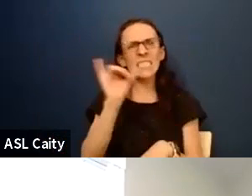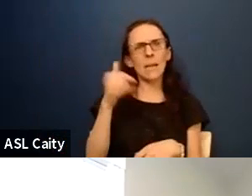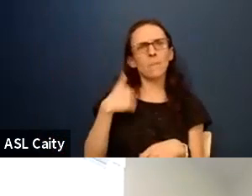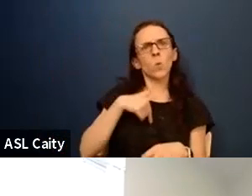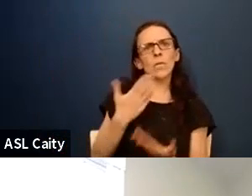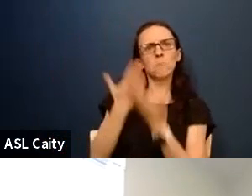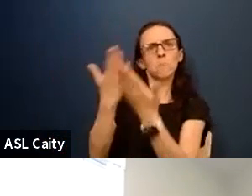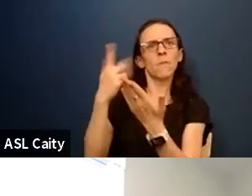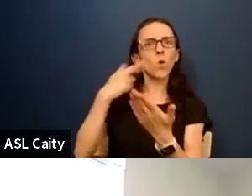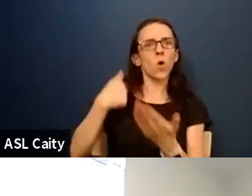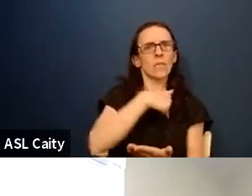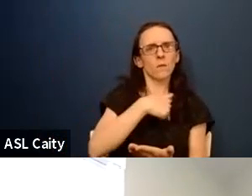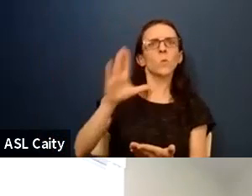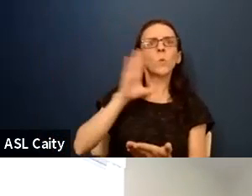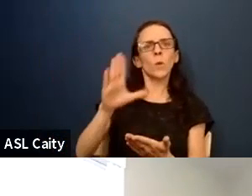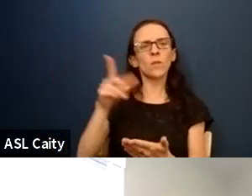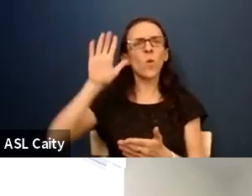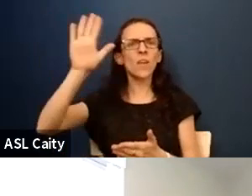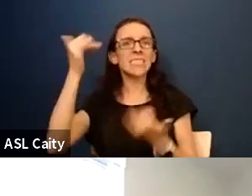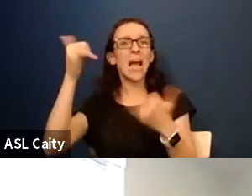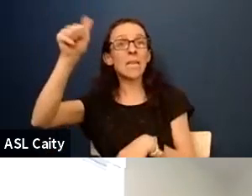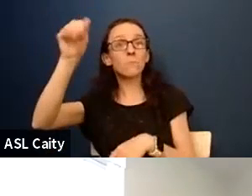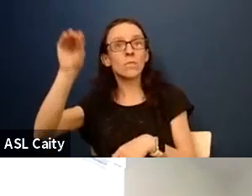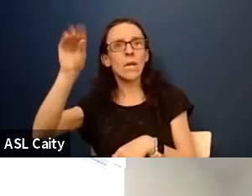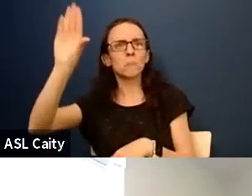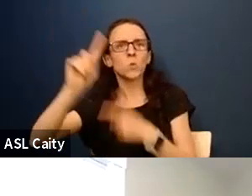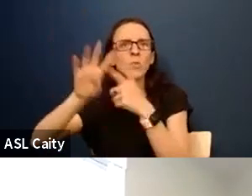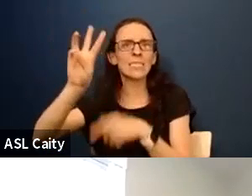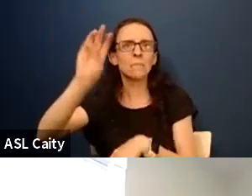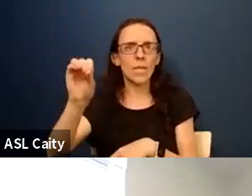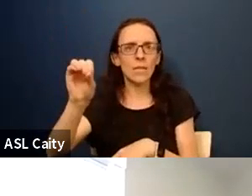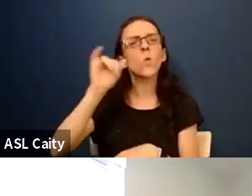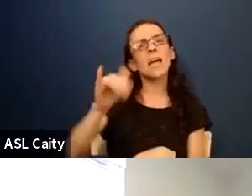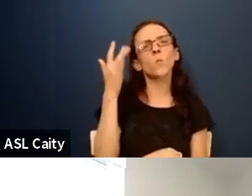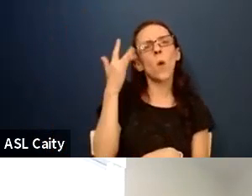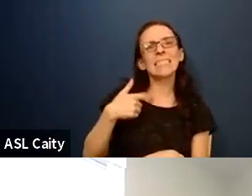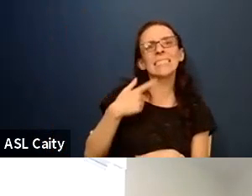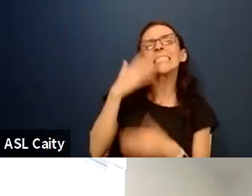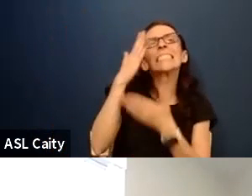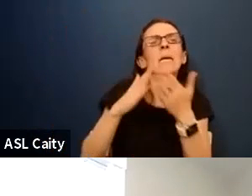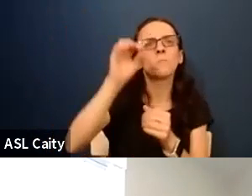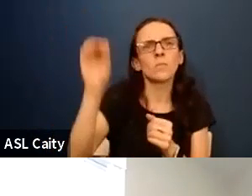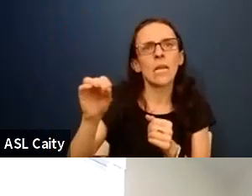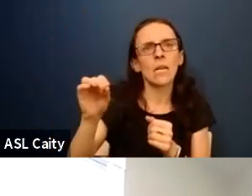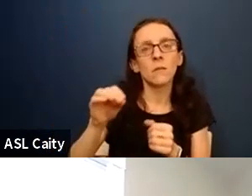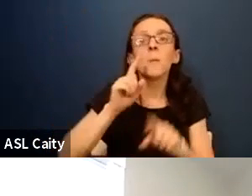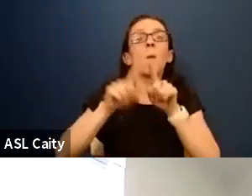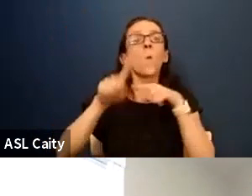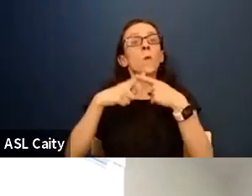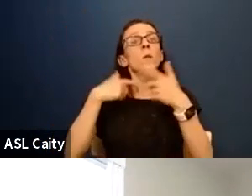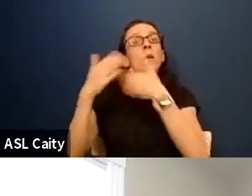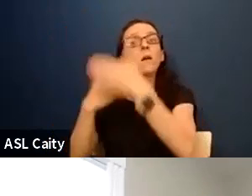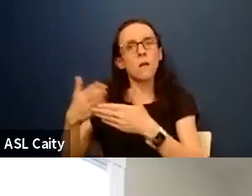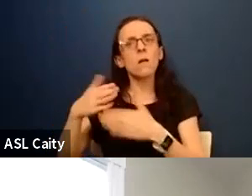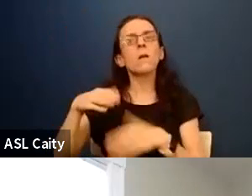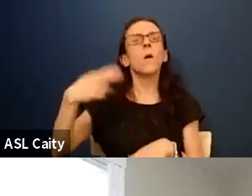use X. So Monica Hogan can tell us what that percentage is once we decide